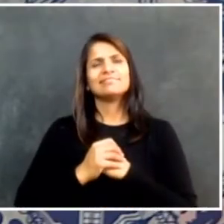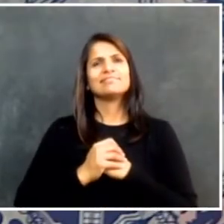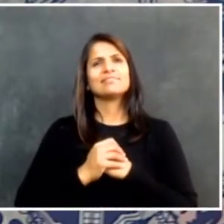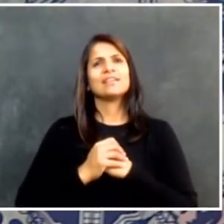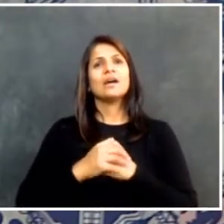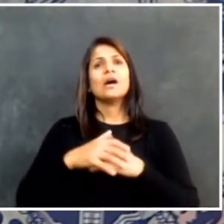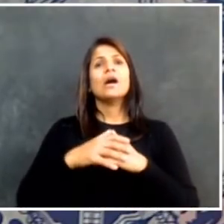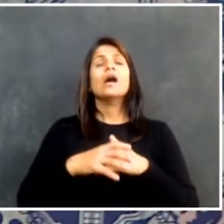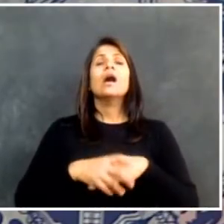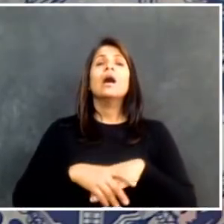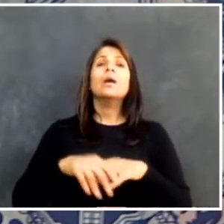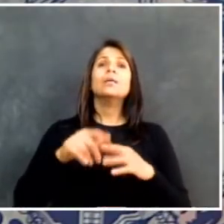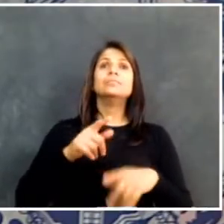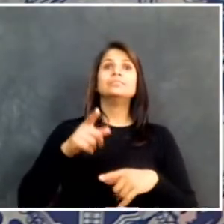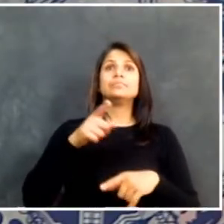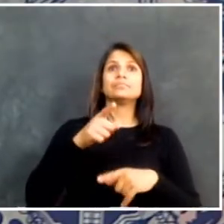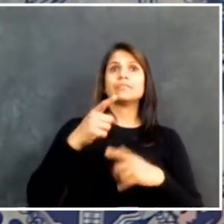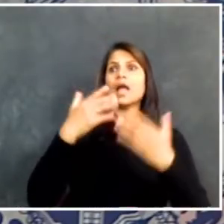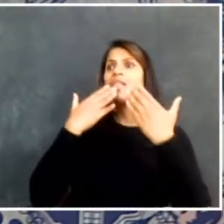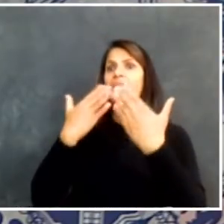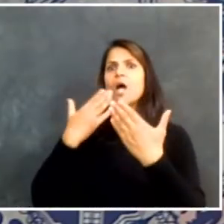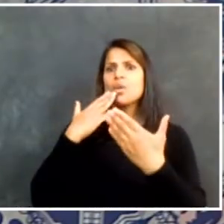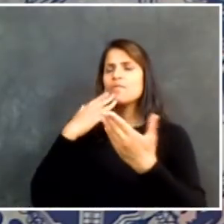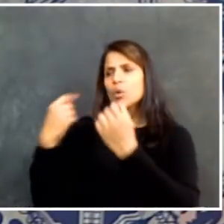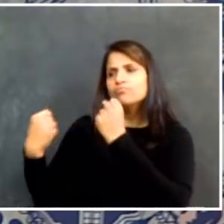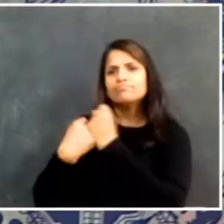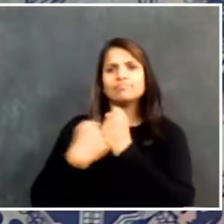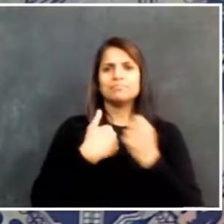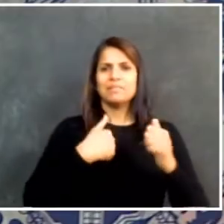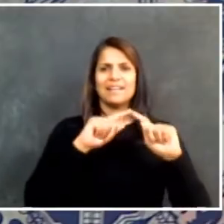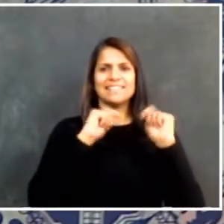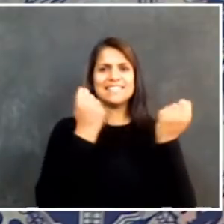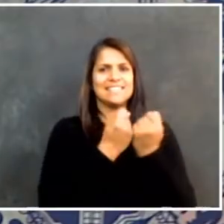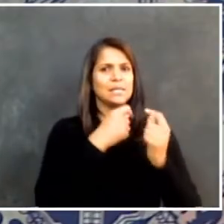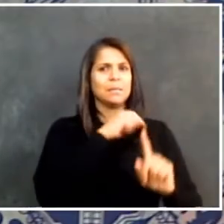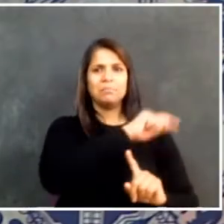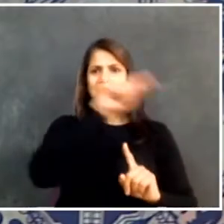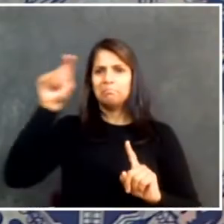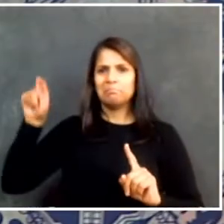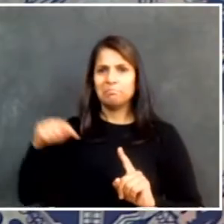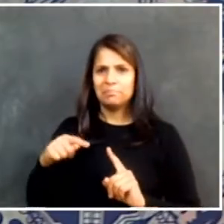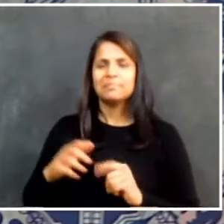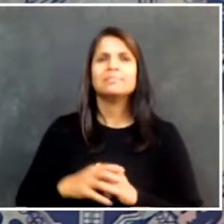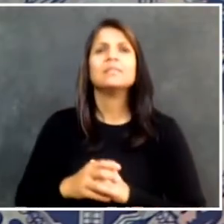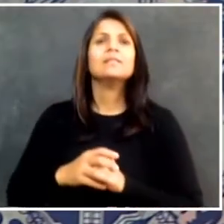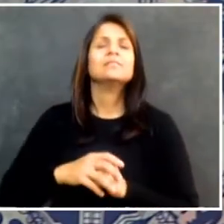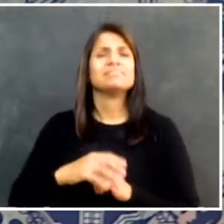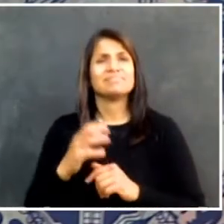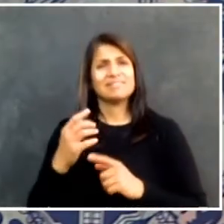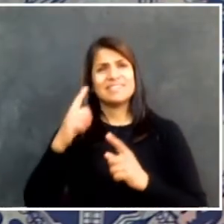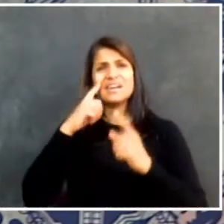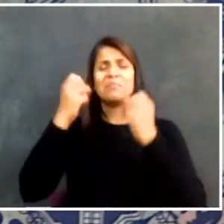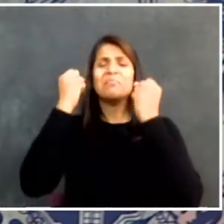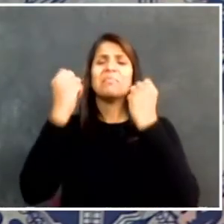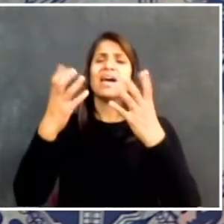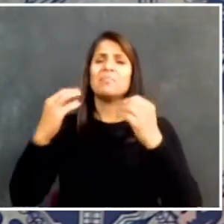and understand that, so many people at City Hall, at Emergency Management, and all our agencies, certainly the Health